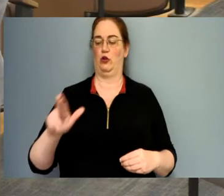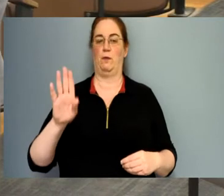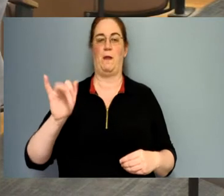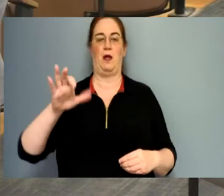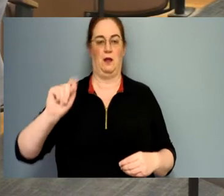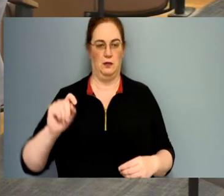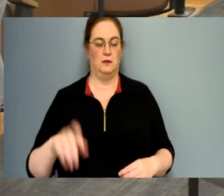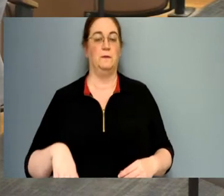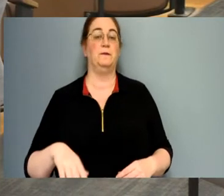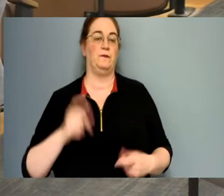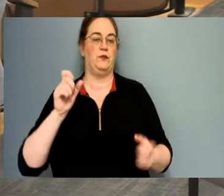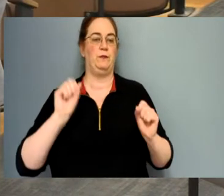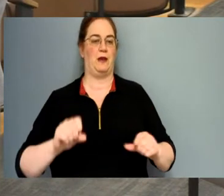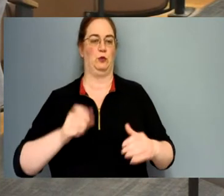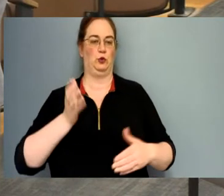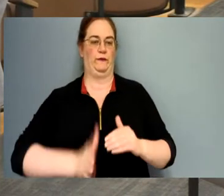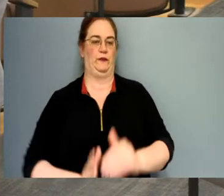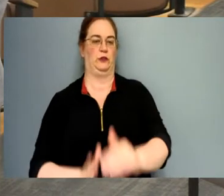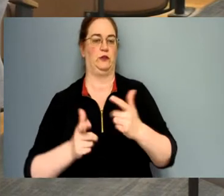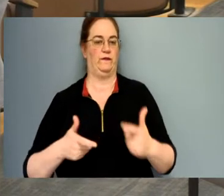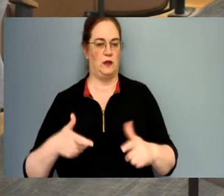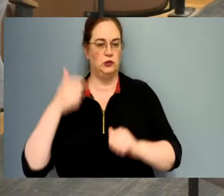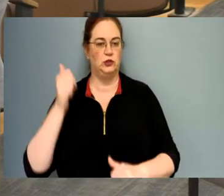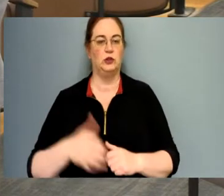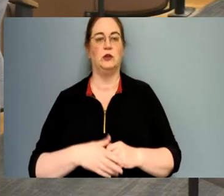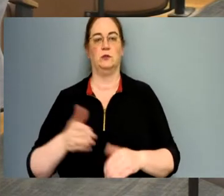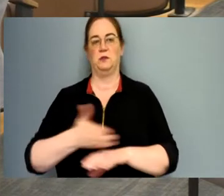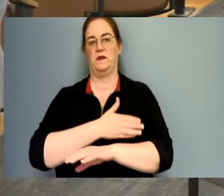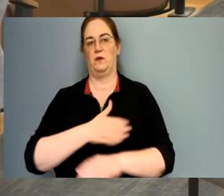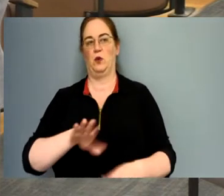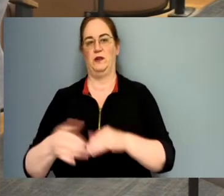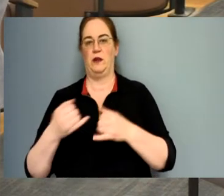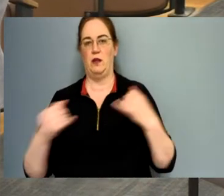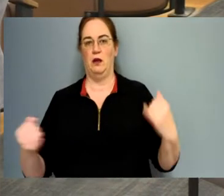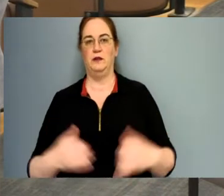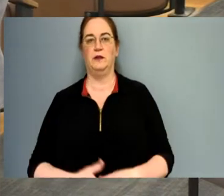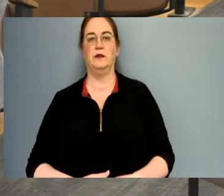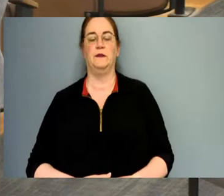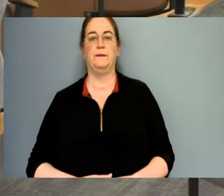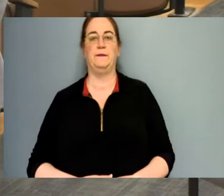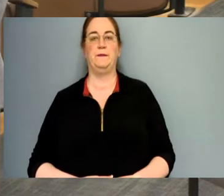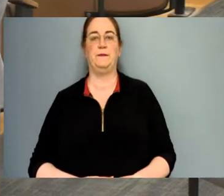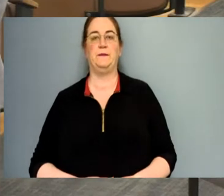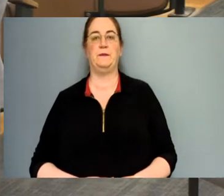to be able to get done faster before the deadline. And